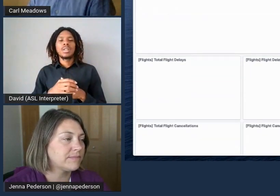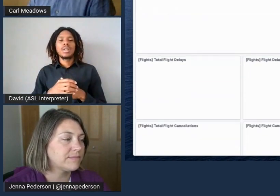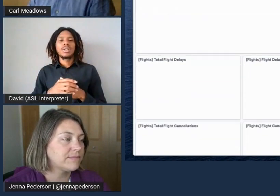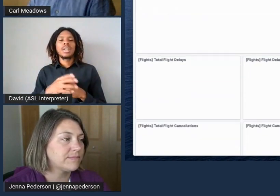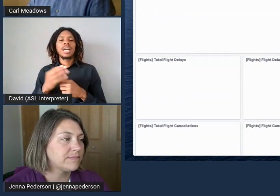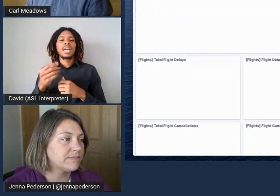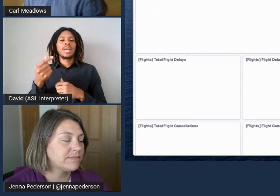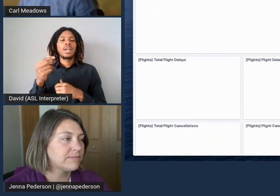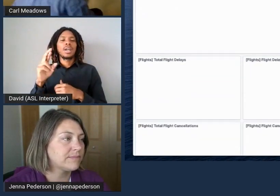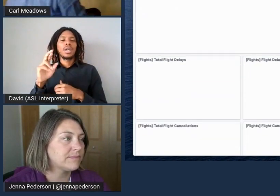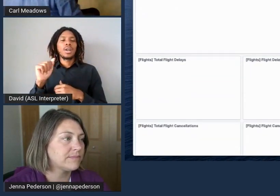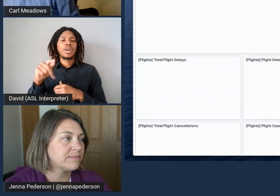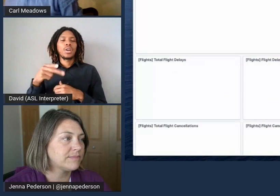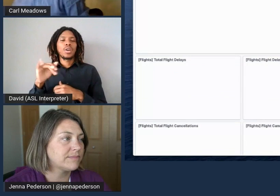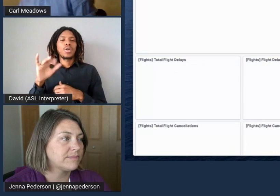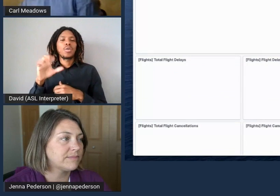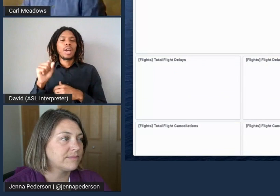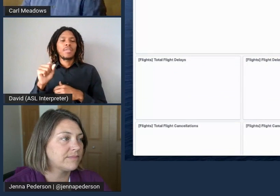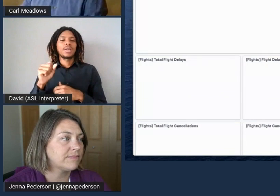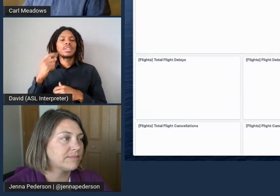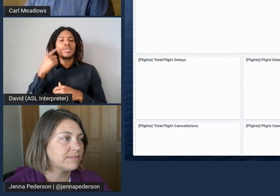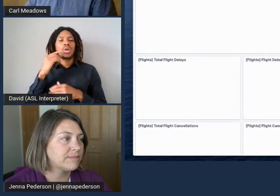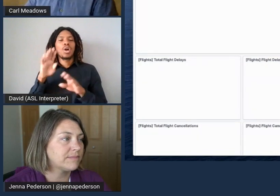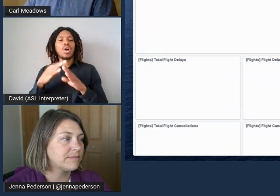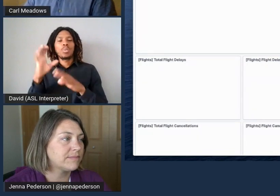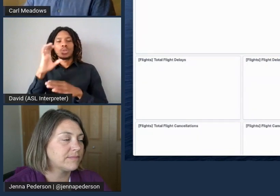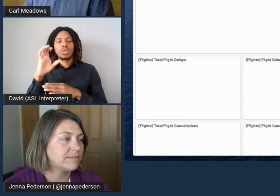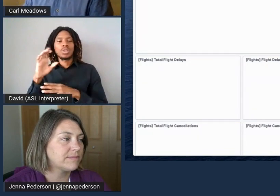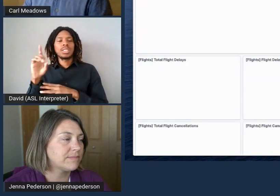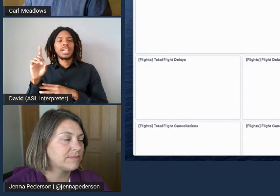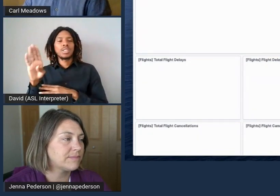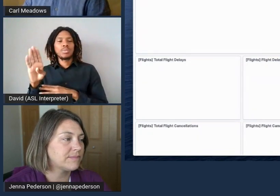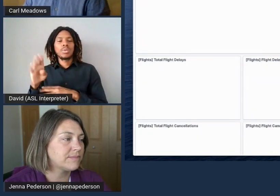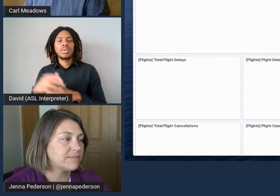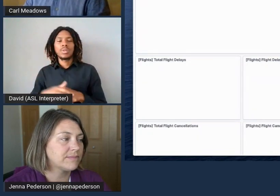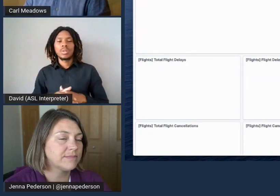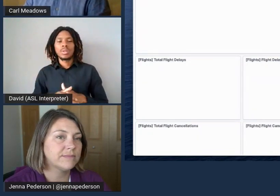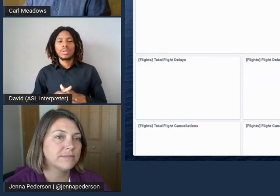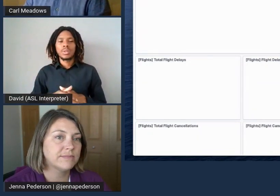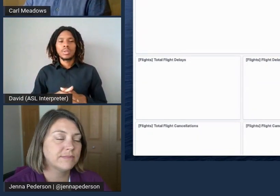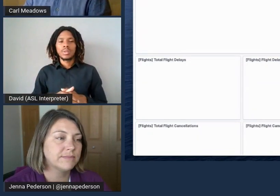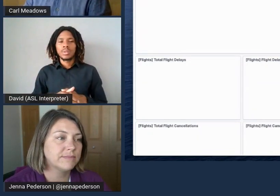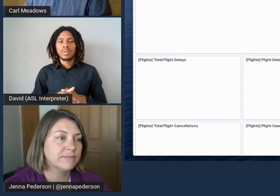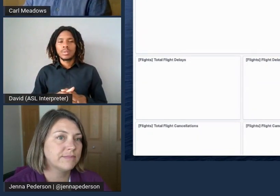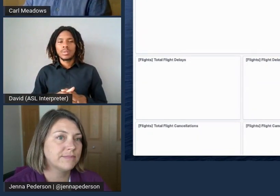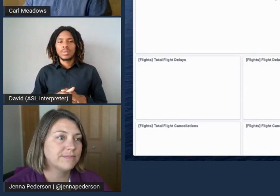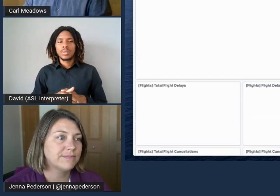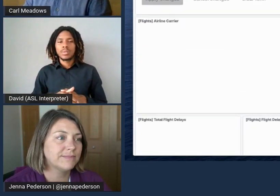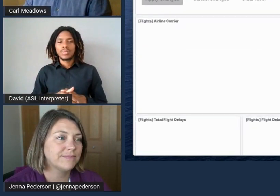graphics here in OpenSearch Dashboards. One second, while it loads.